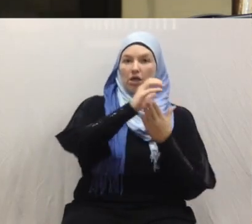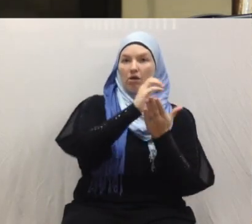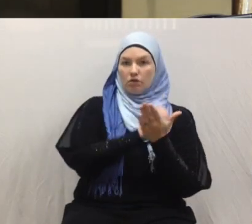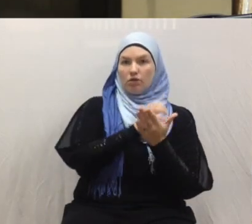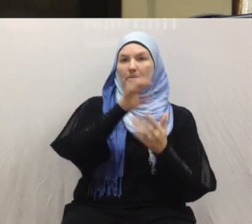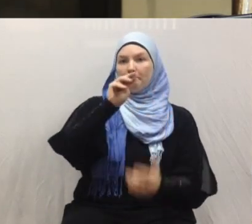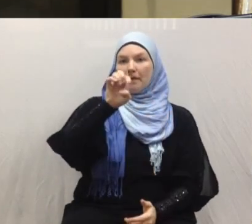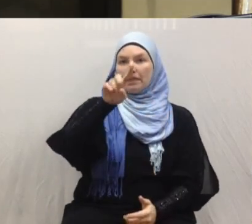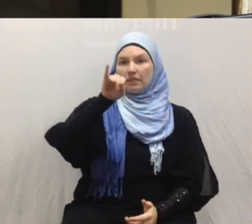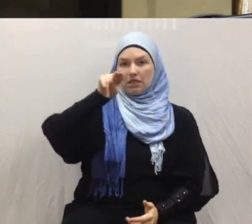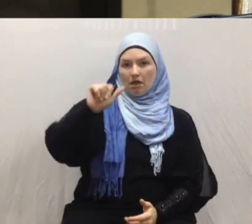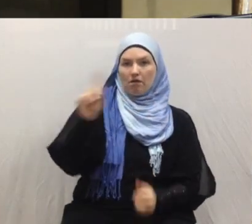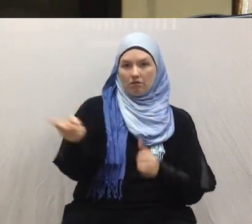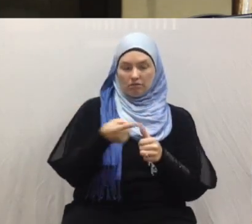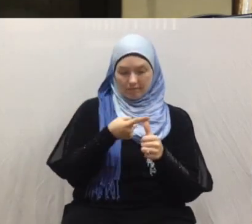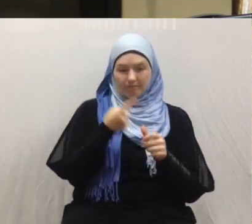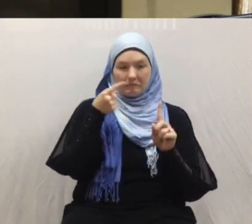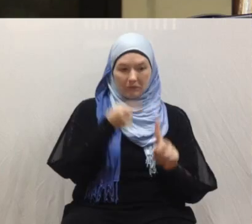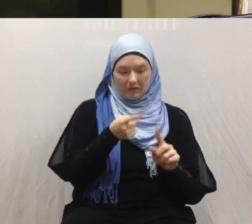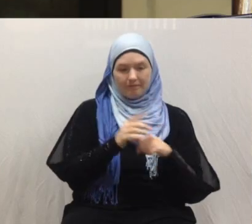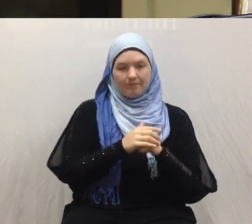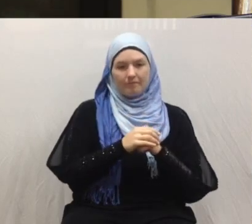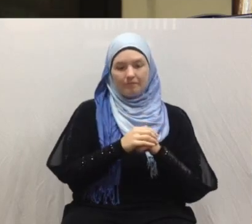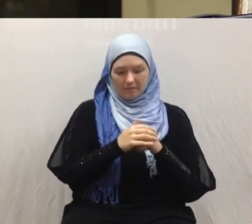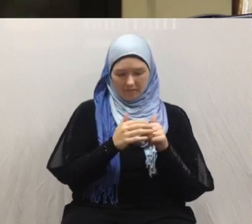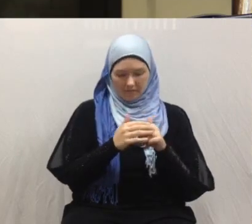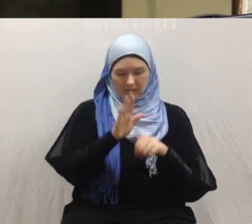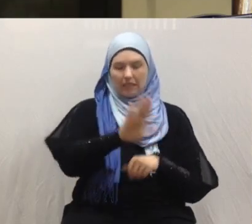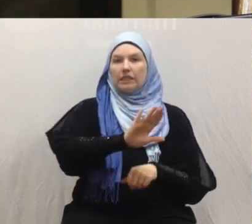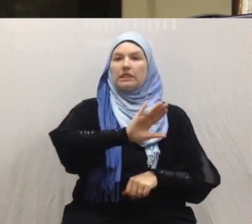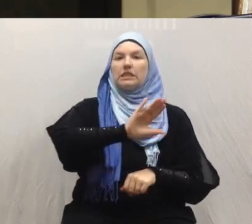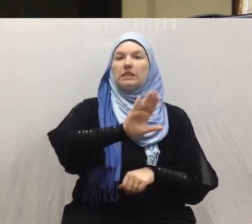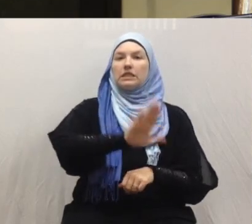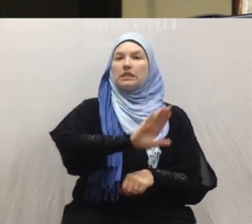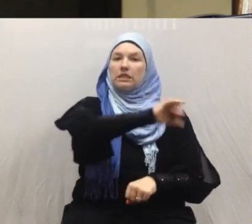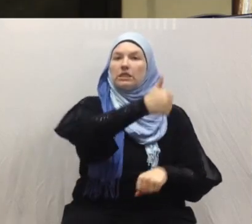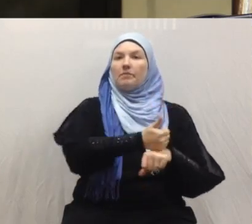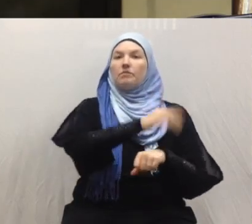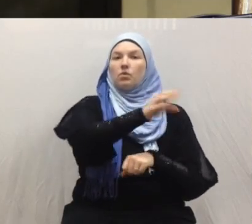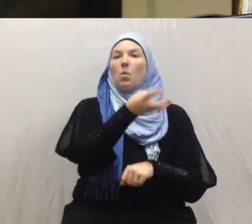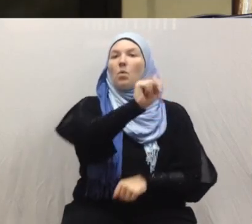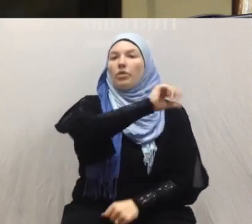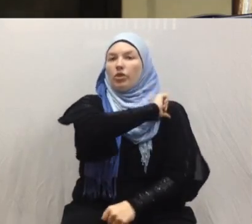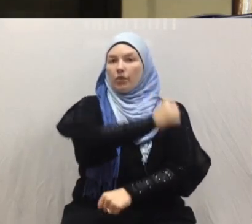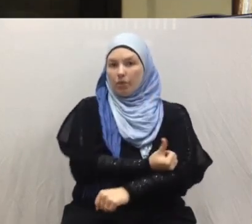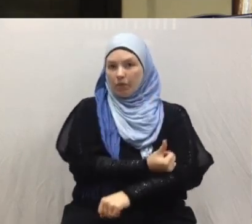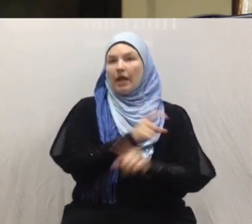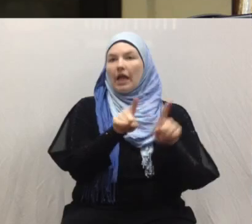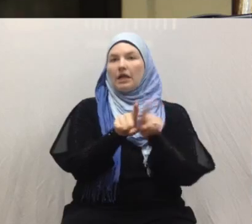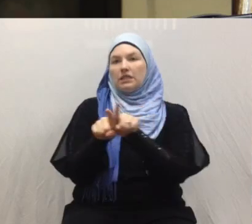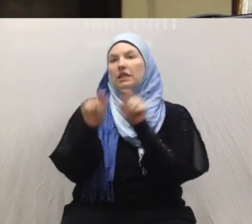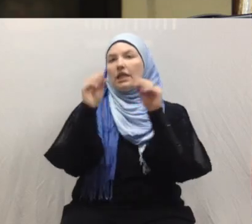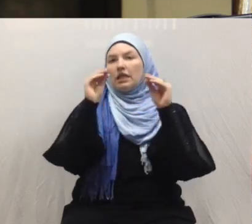Medina is his establishment of his own authority as the